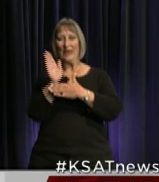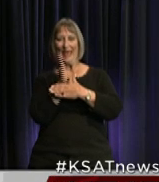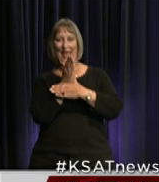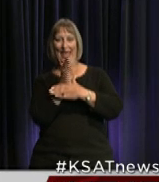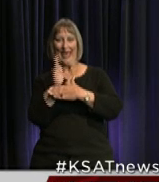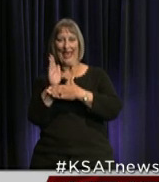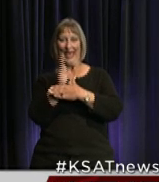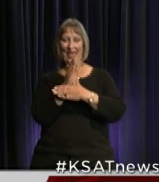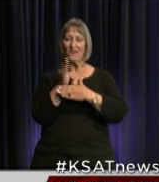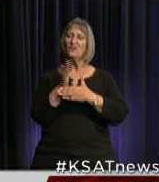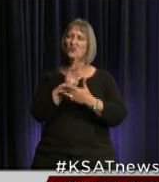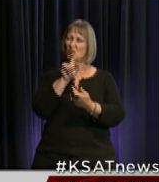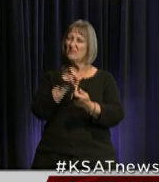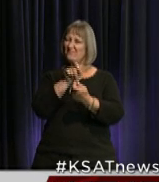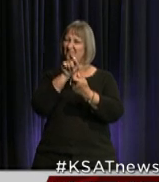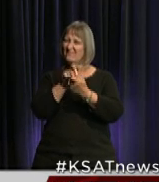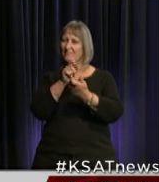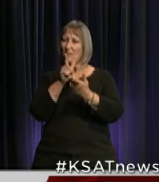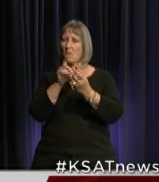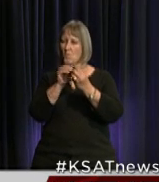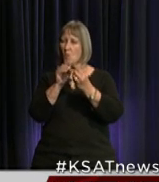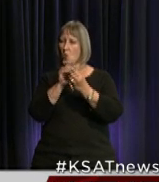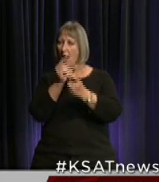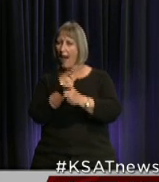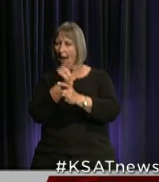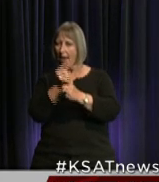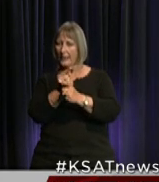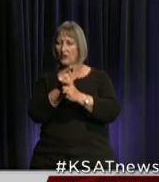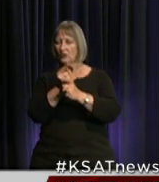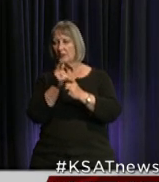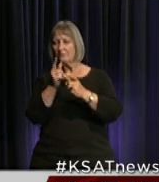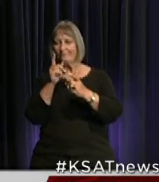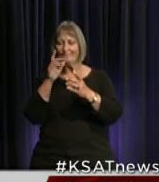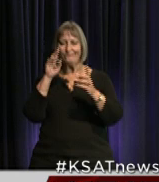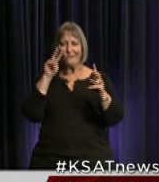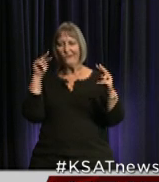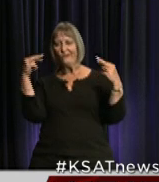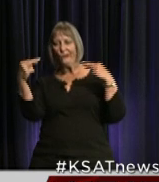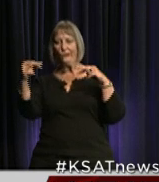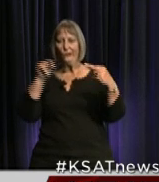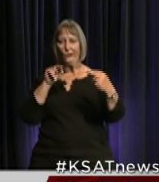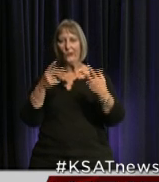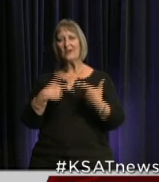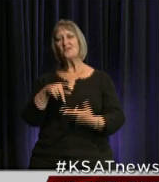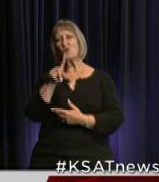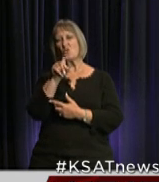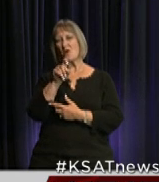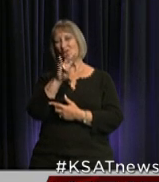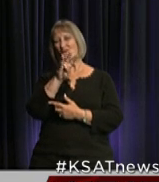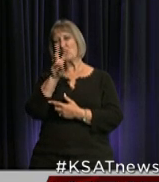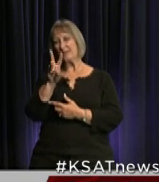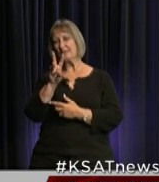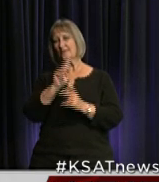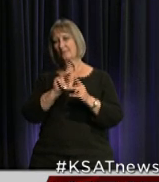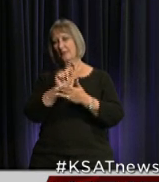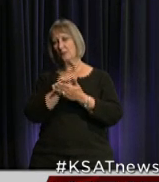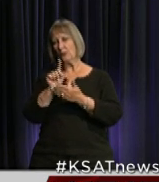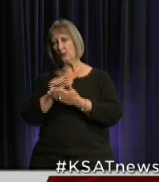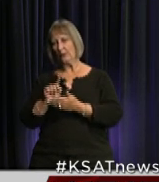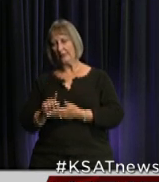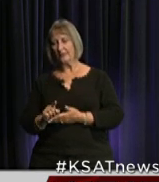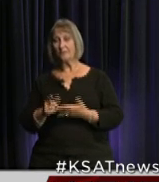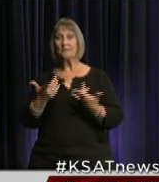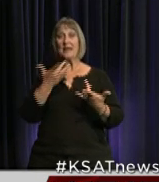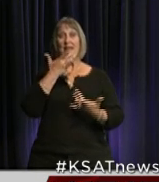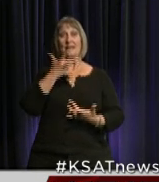again, which is an accurate picture of how this pandemic is progressing, is 146. Fortunately, there are no new deaths to